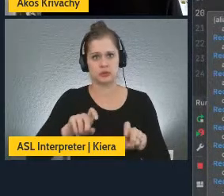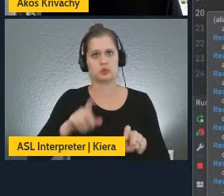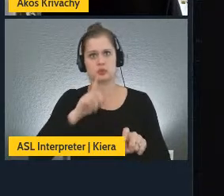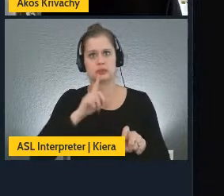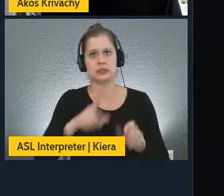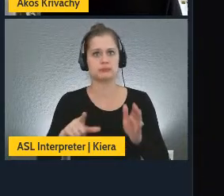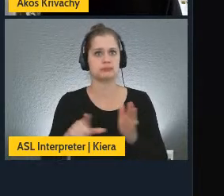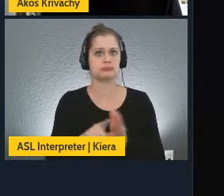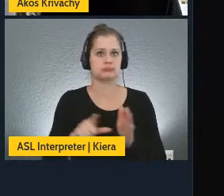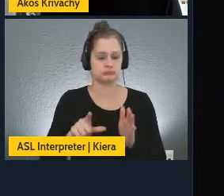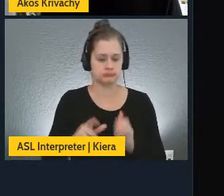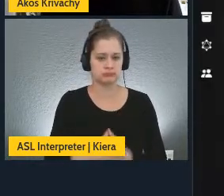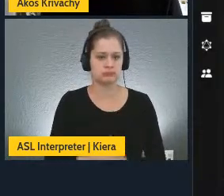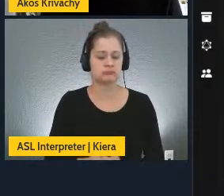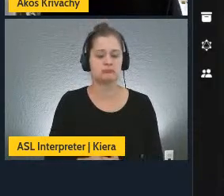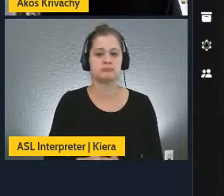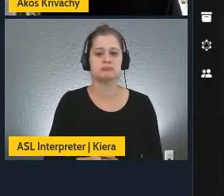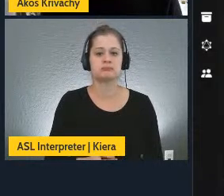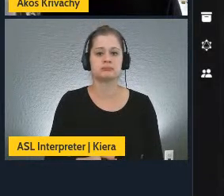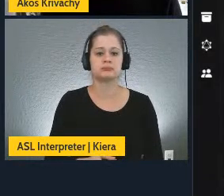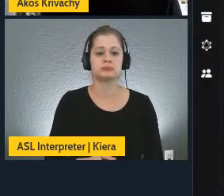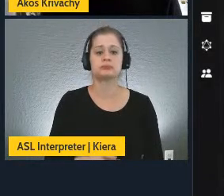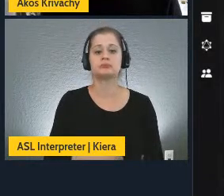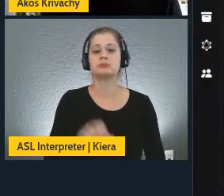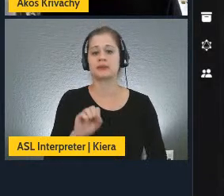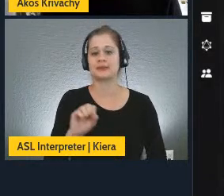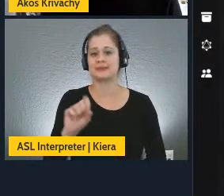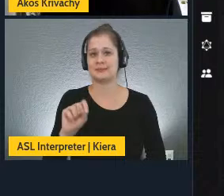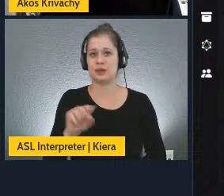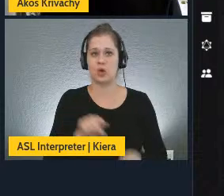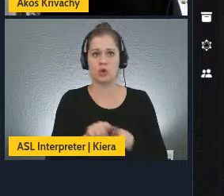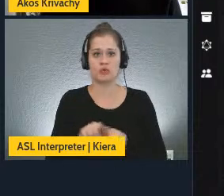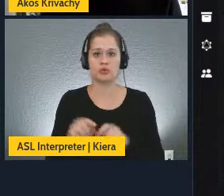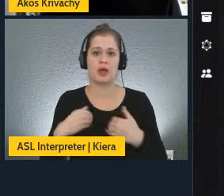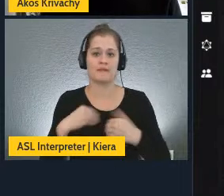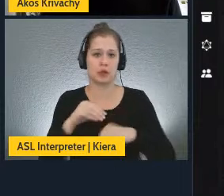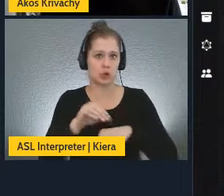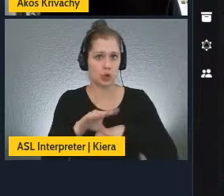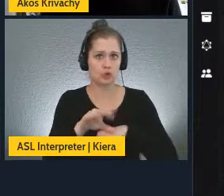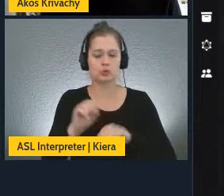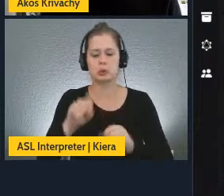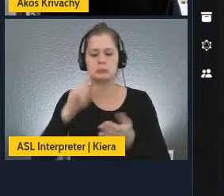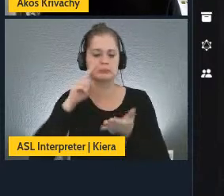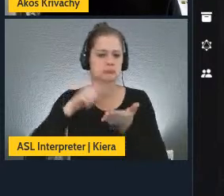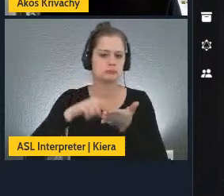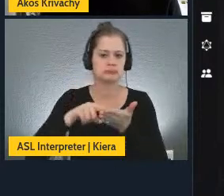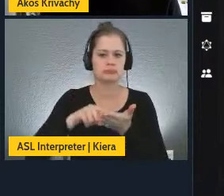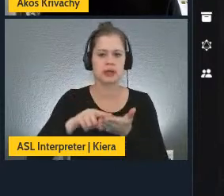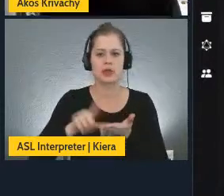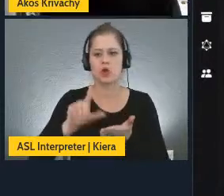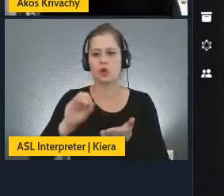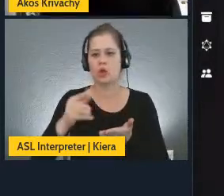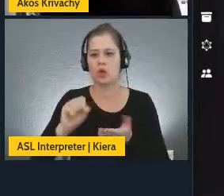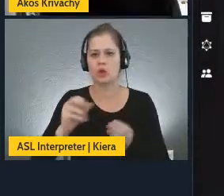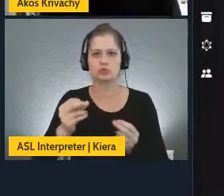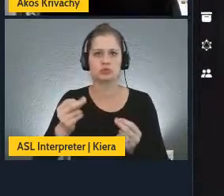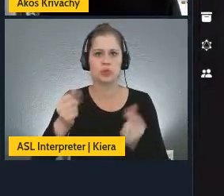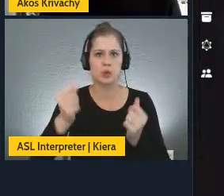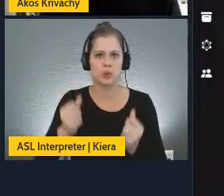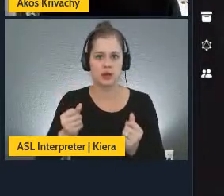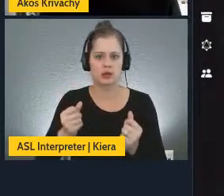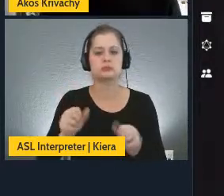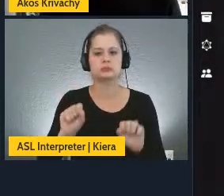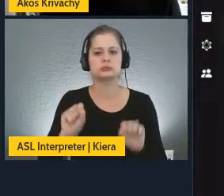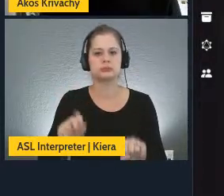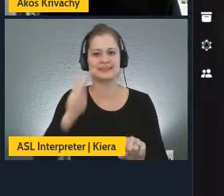SST also has a console, which allows you to kind of inspect the logs very quickly. So here we can see that these were